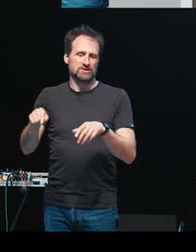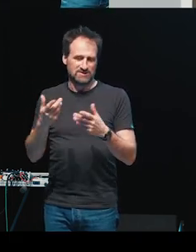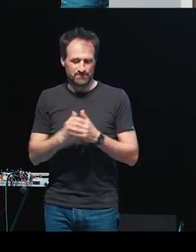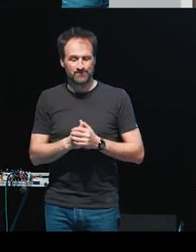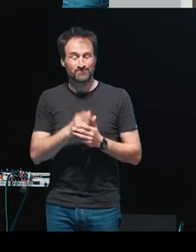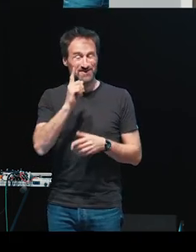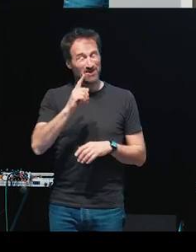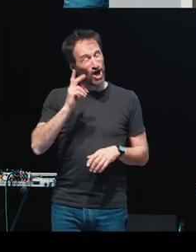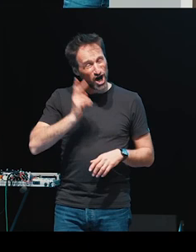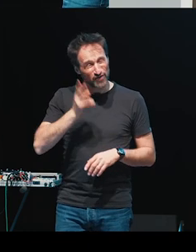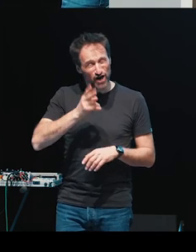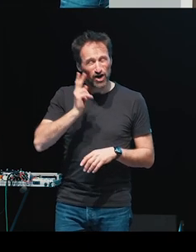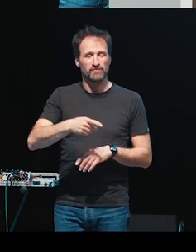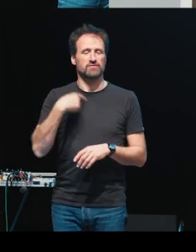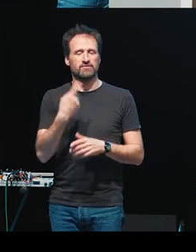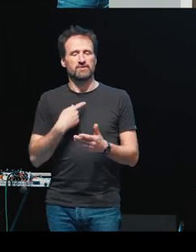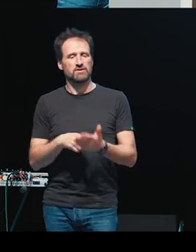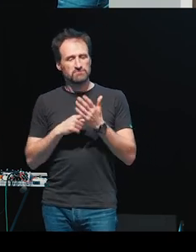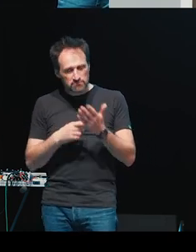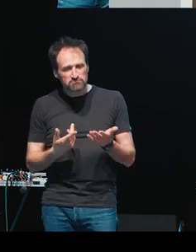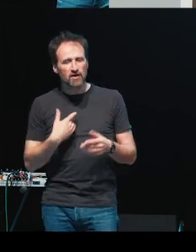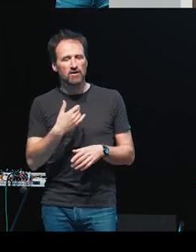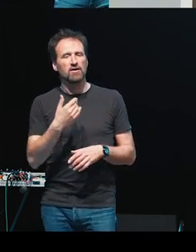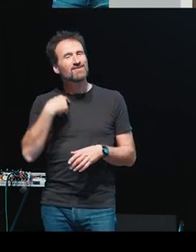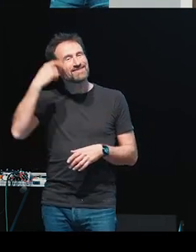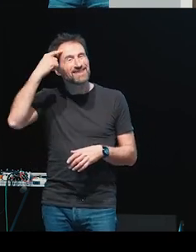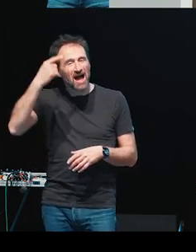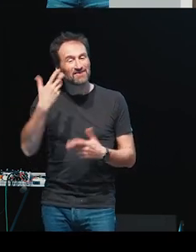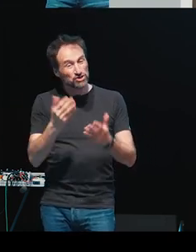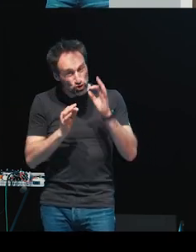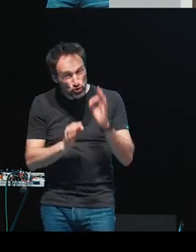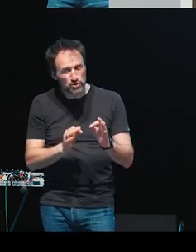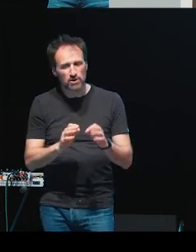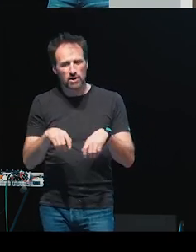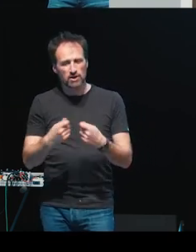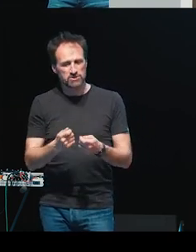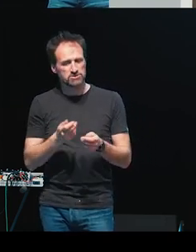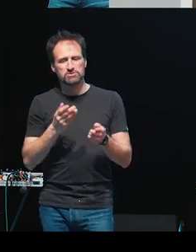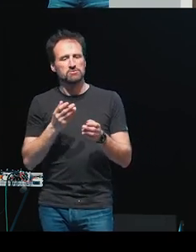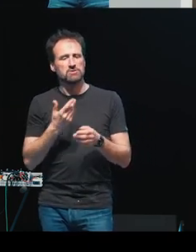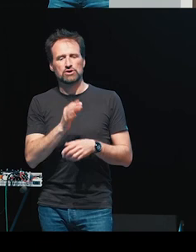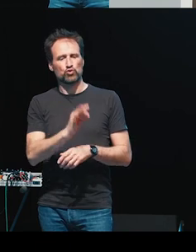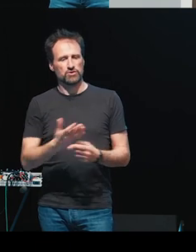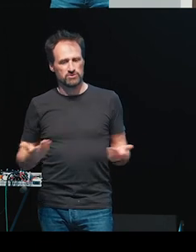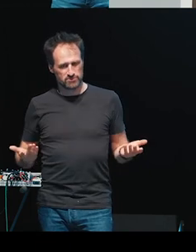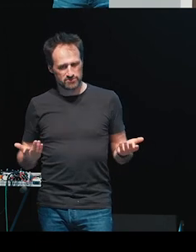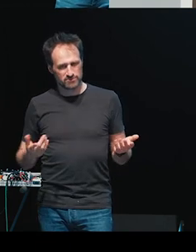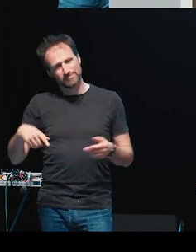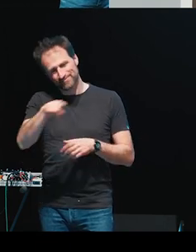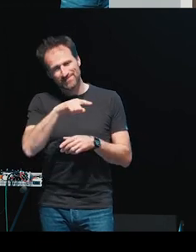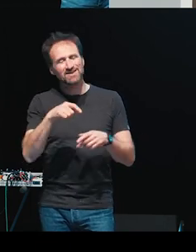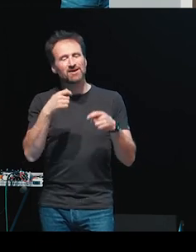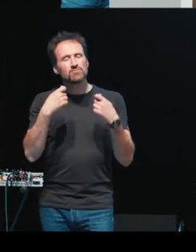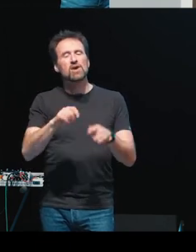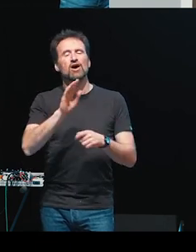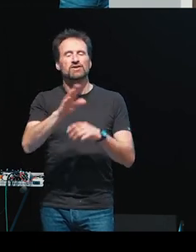about what we think is good. By that, I mean that we look at the website or the product which you build in a very different way than what your customer